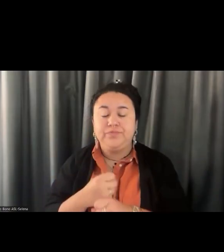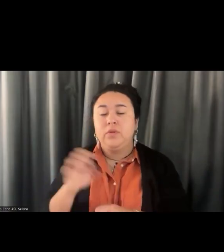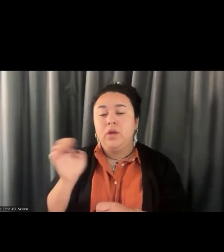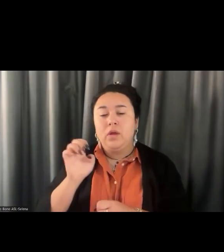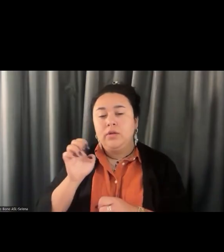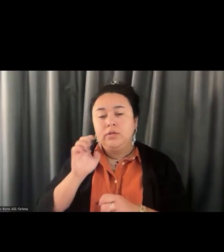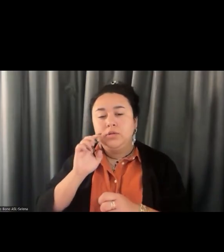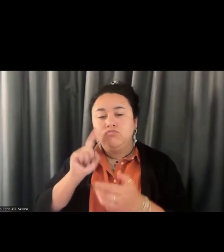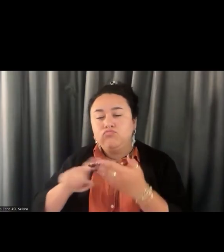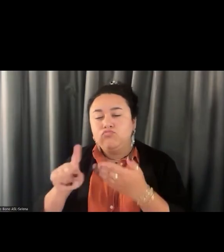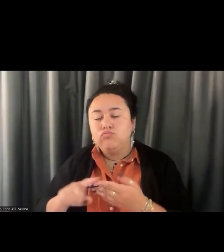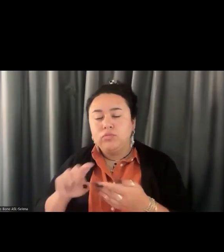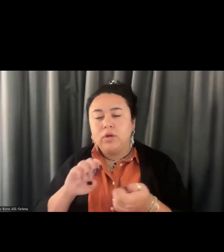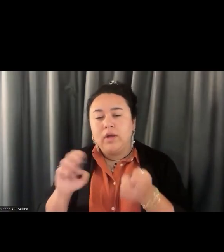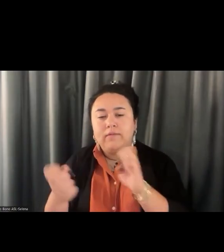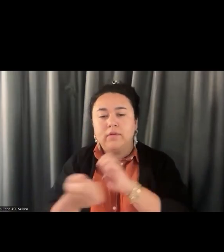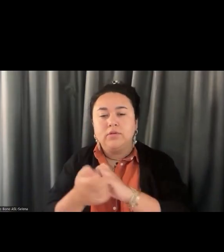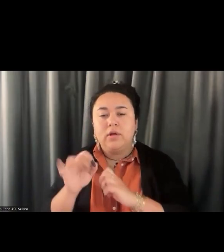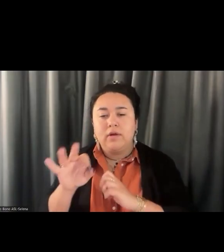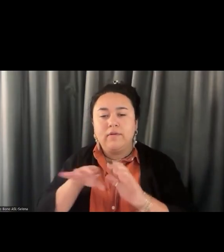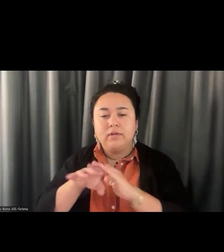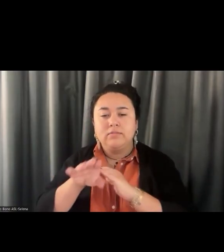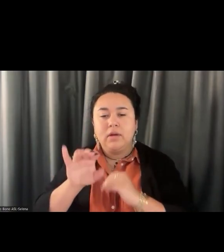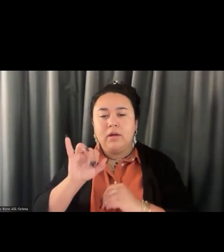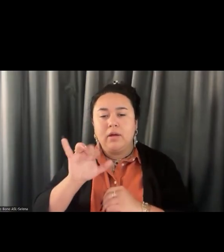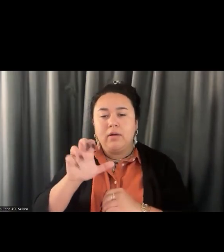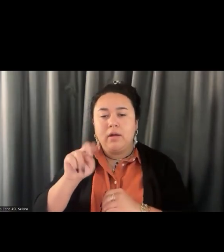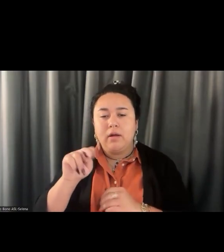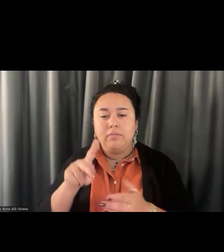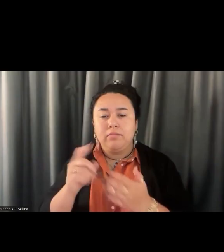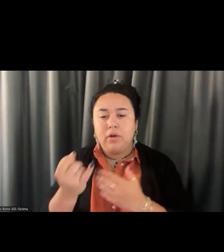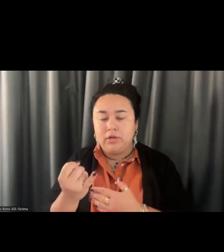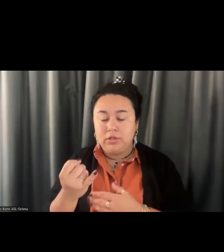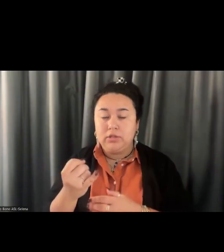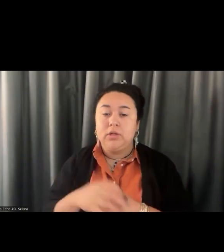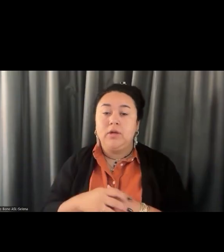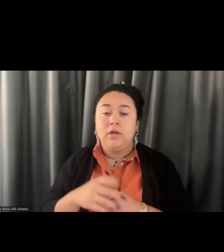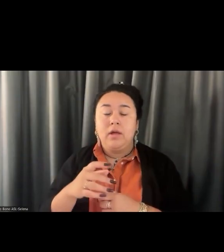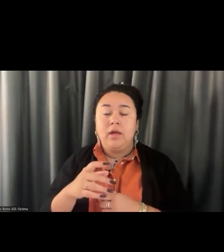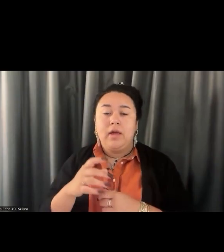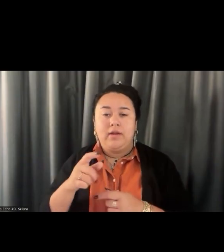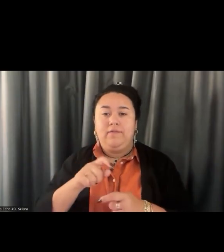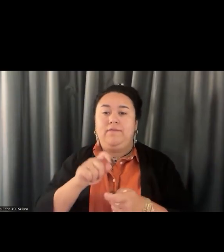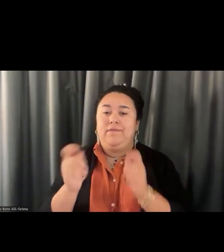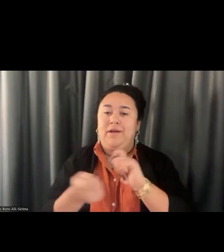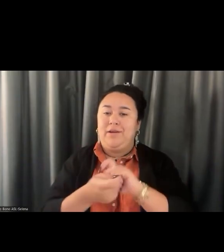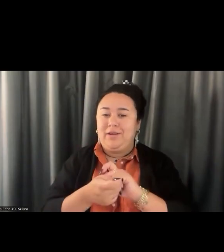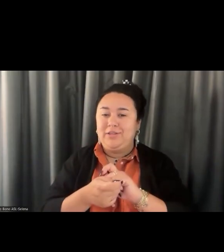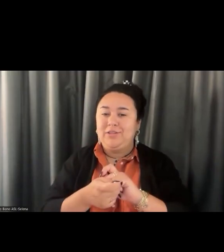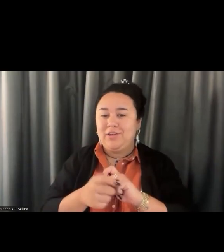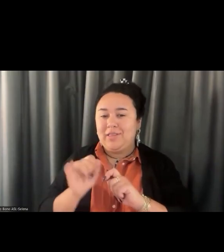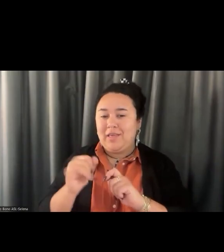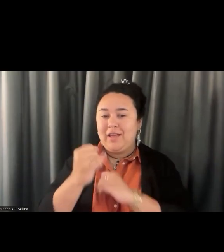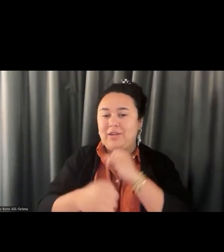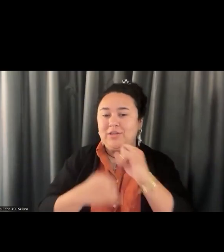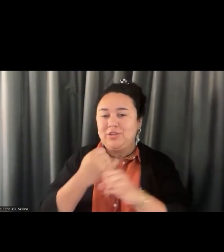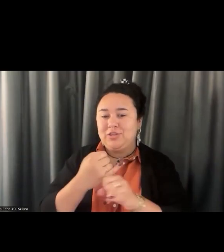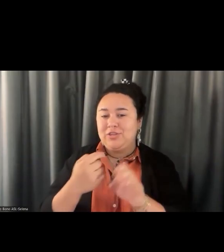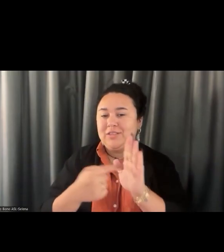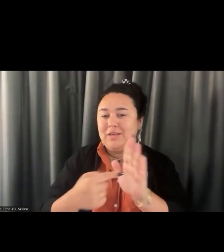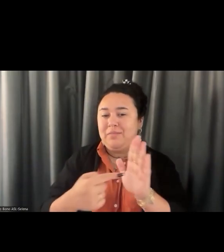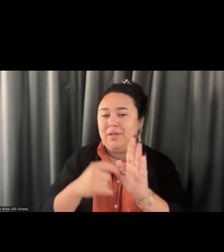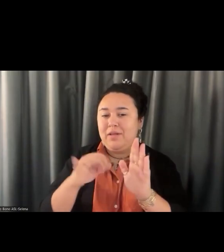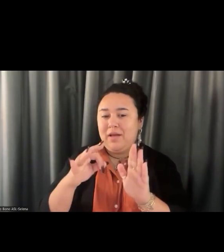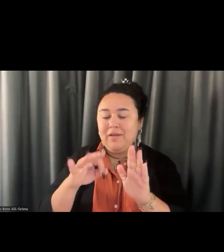Icon Project, which offered a variation on the international symbol of access. Sara will reflect on the project's legacy and